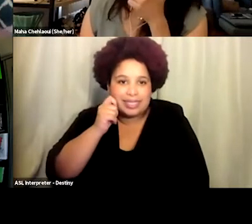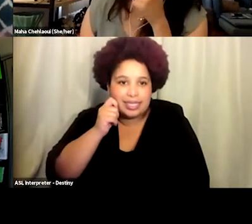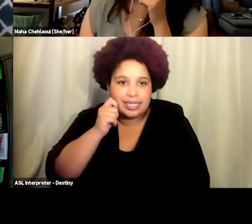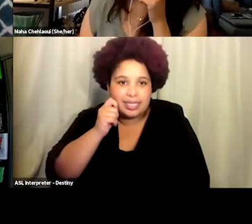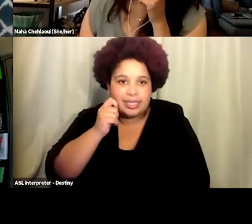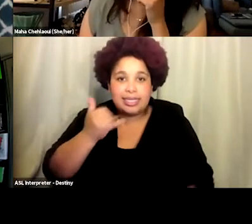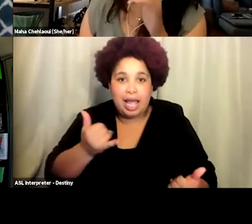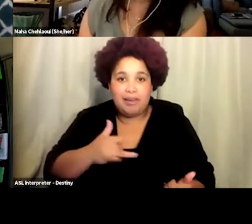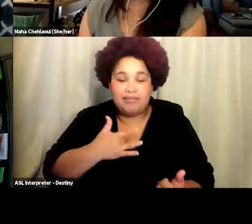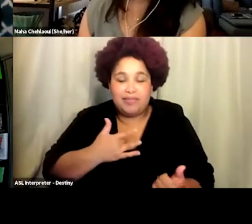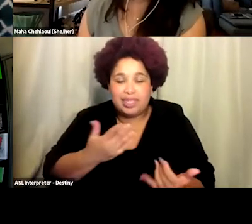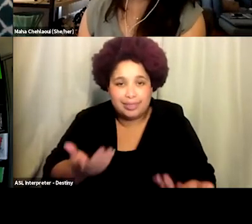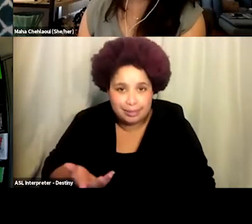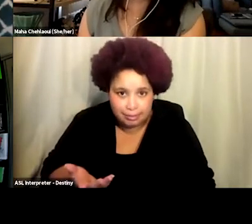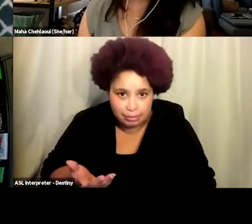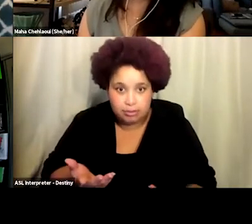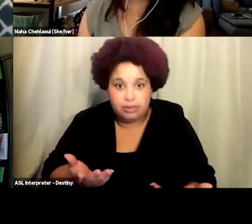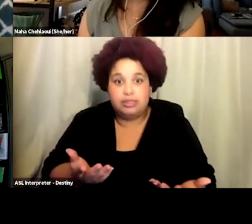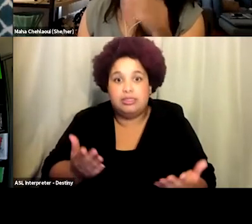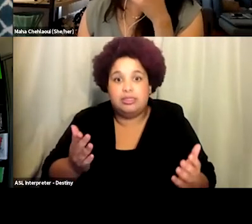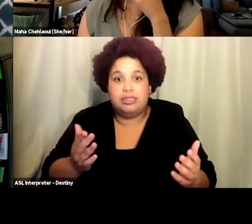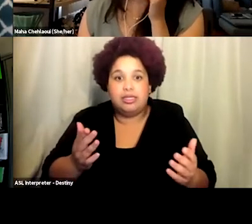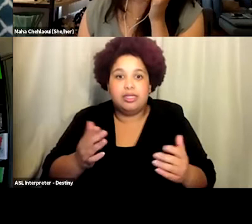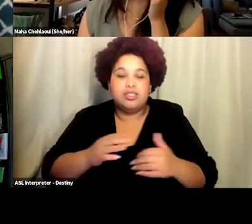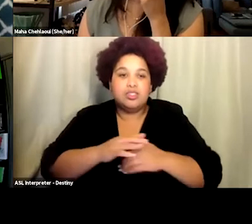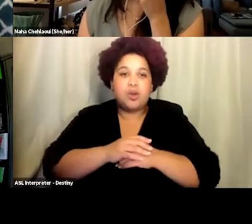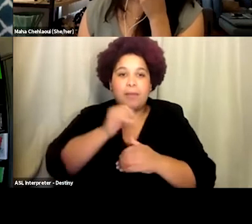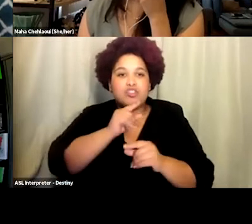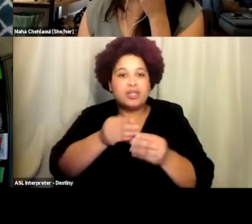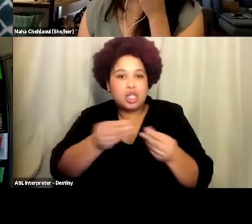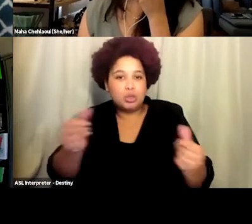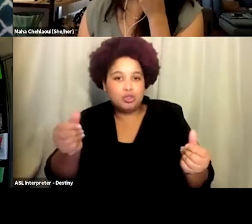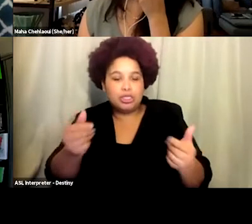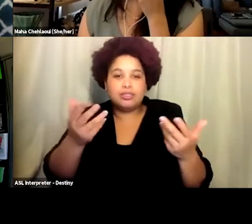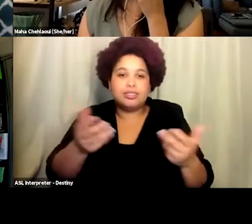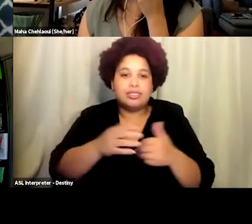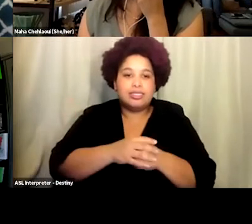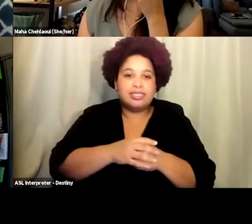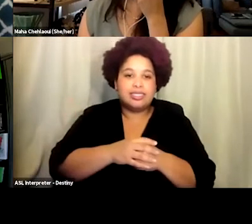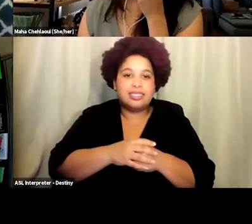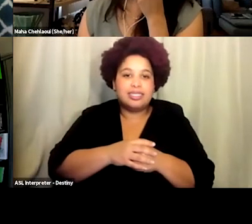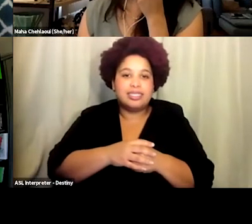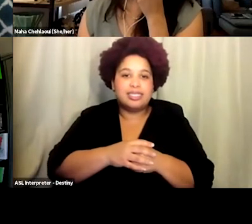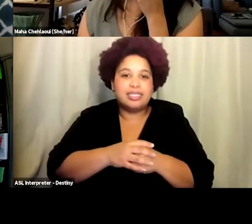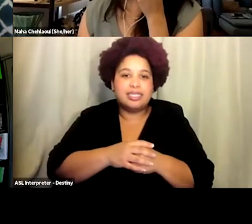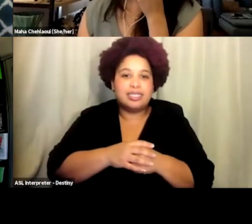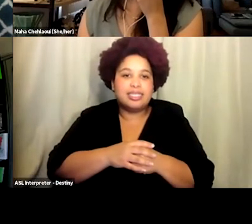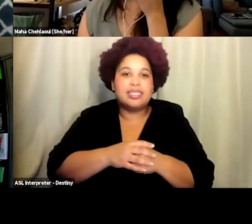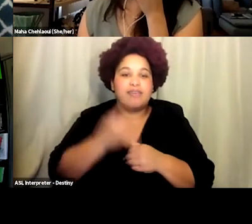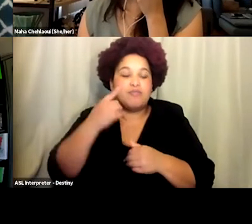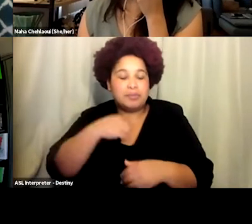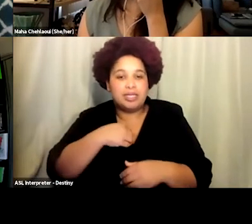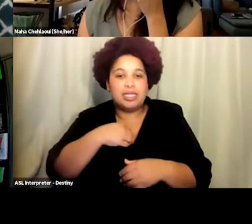feel like, but I think, and I don't know what the solution, but for me, it's, and this has been like this for me